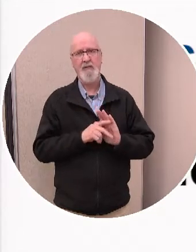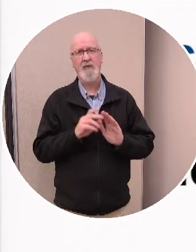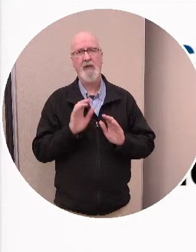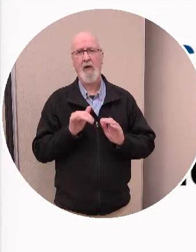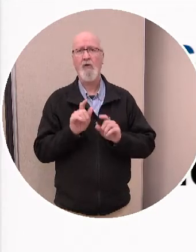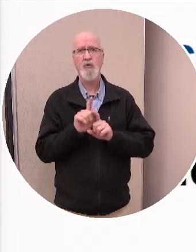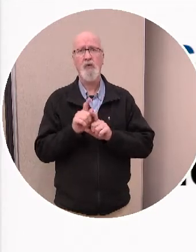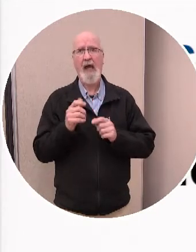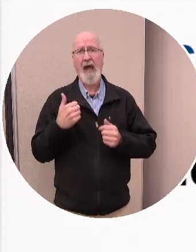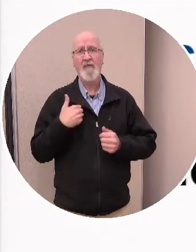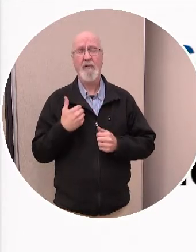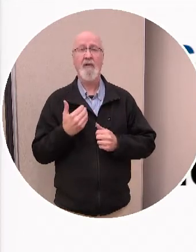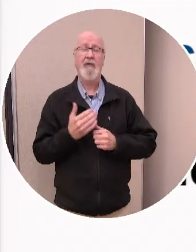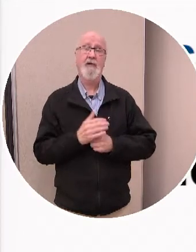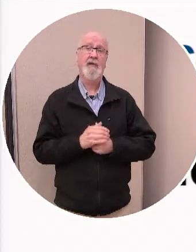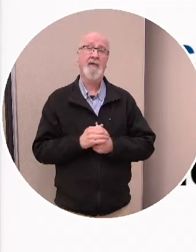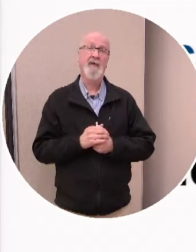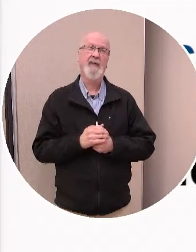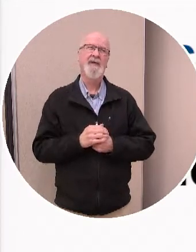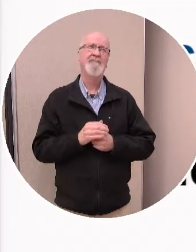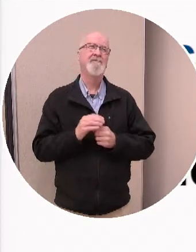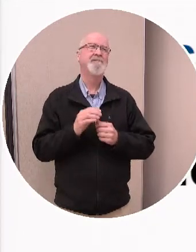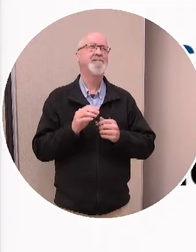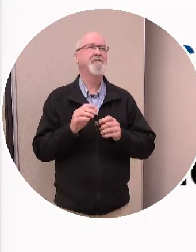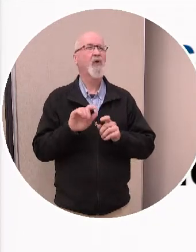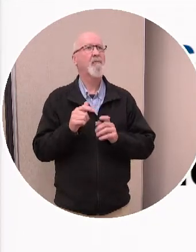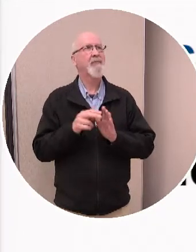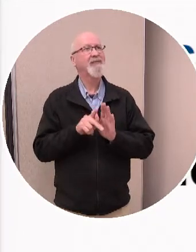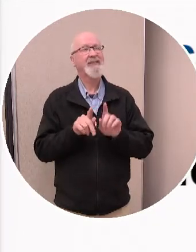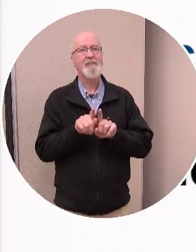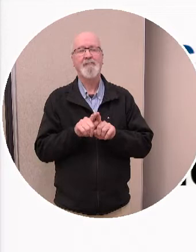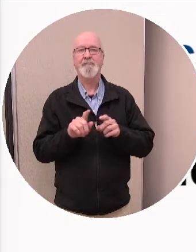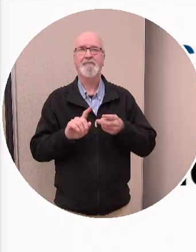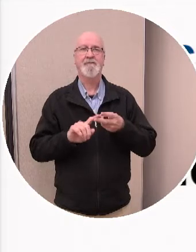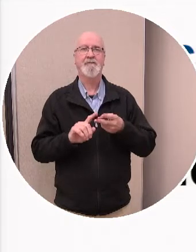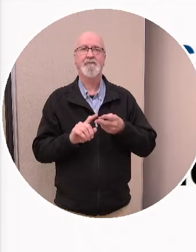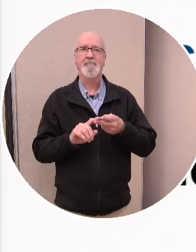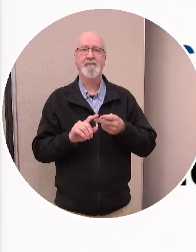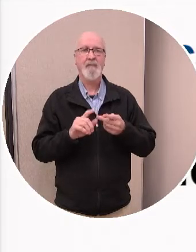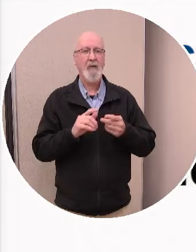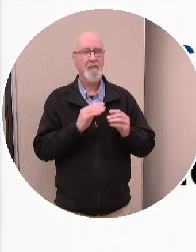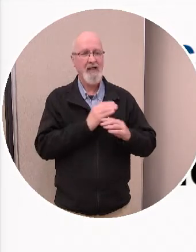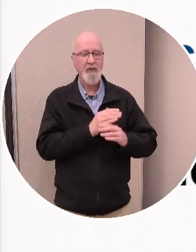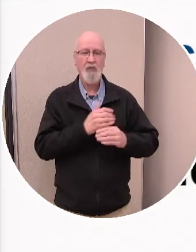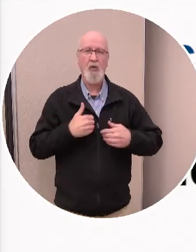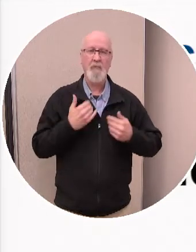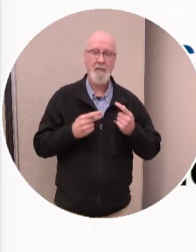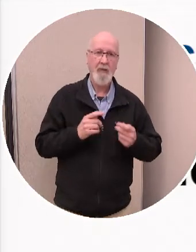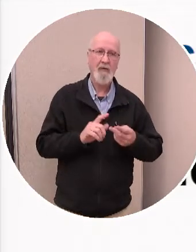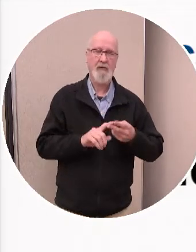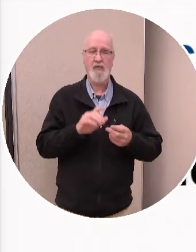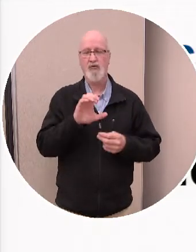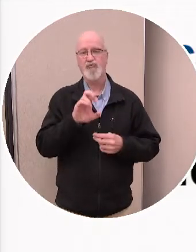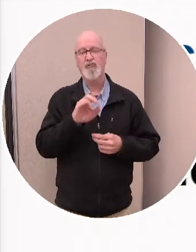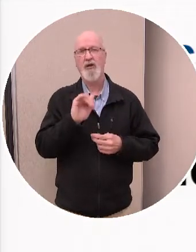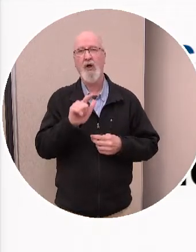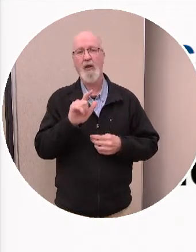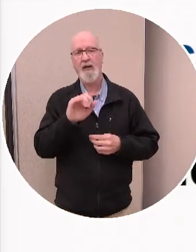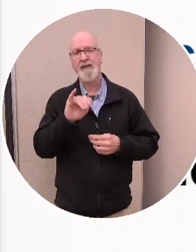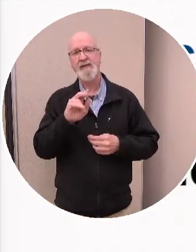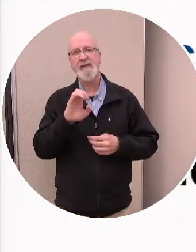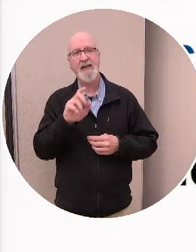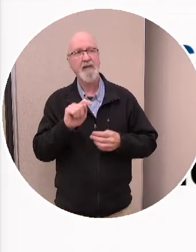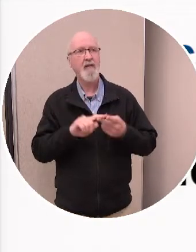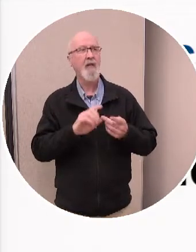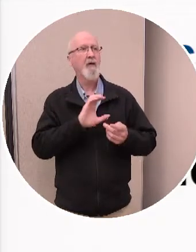also have, and that would include protection of children and youth, traumatic critical incidents, student records, police